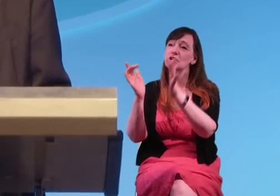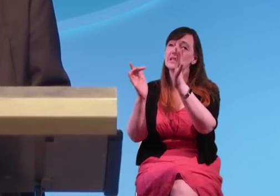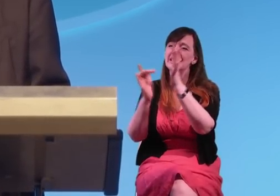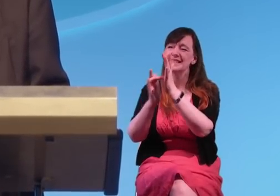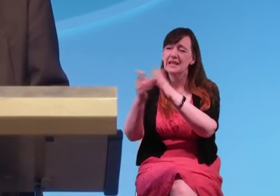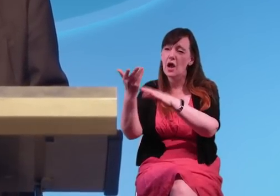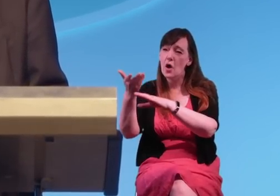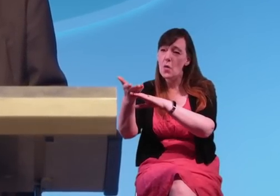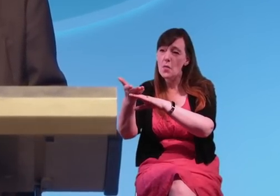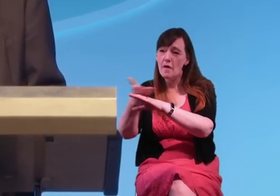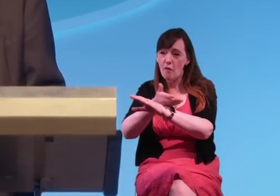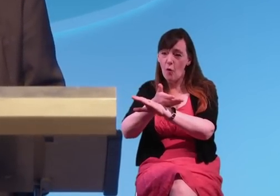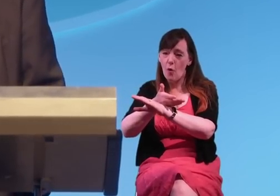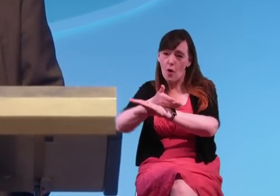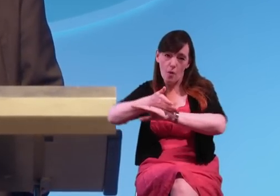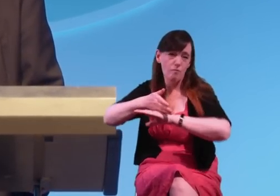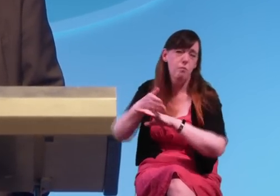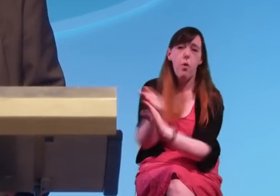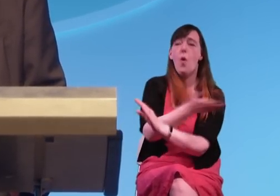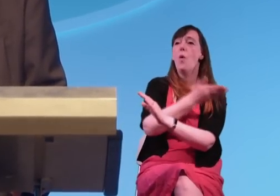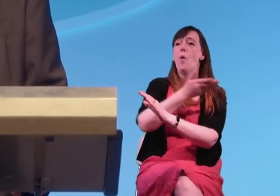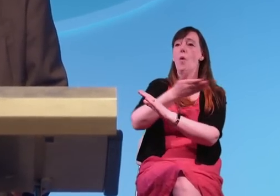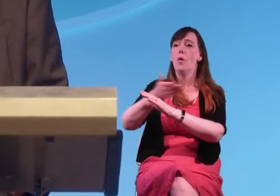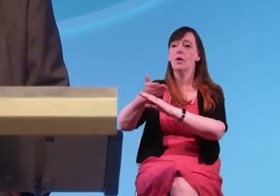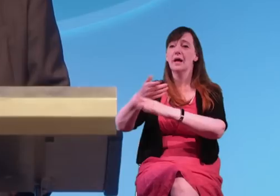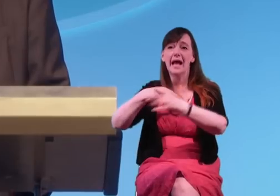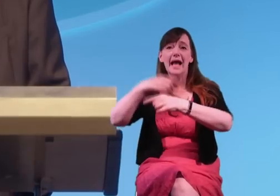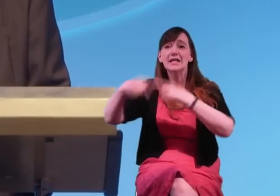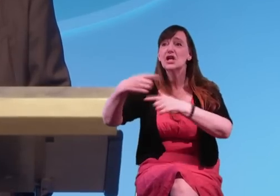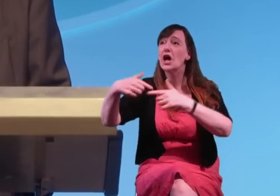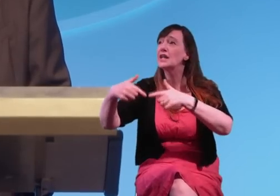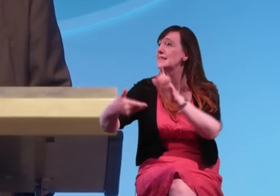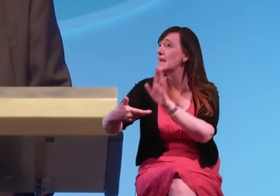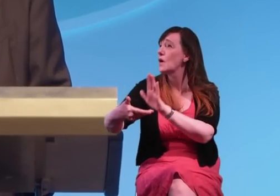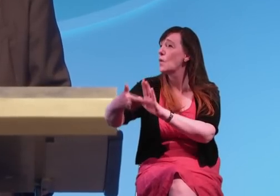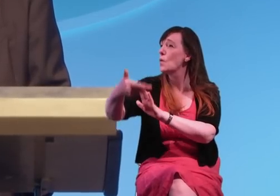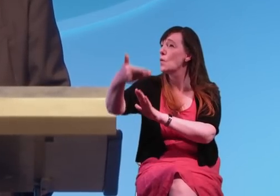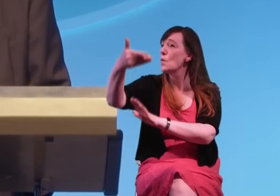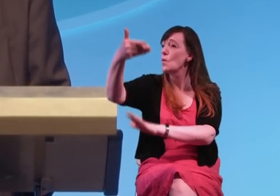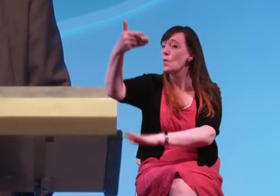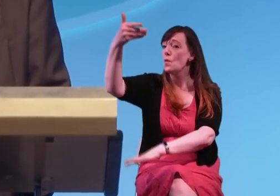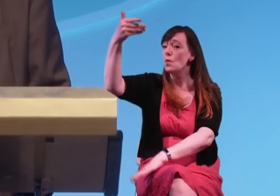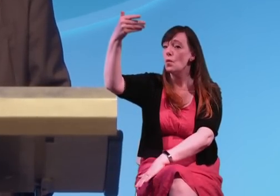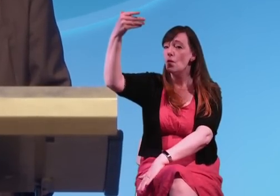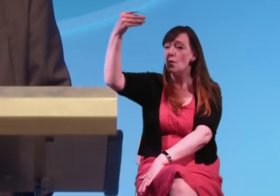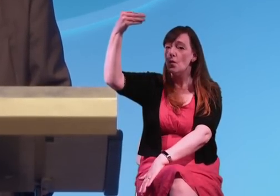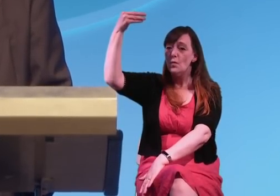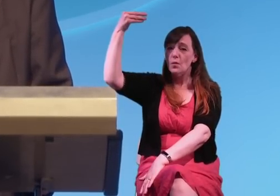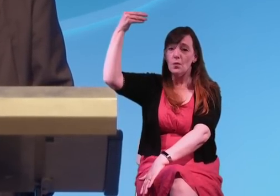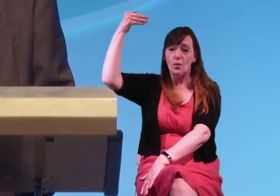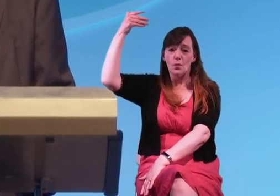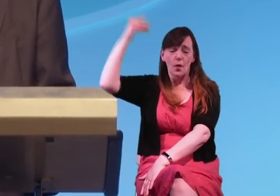before the ages began. Before the ages began.